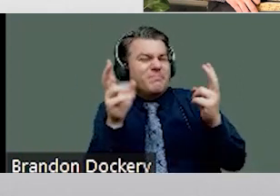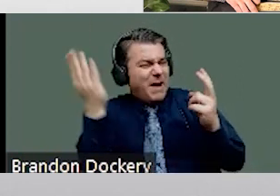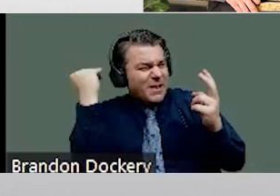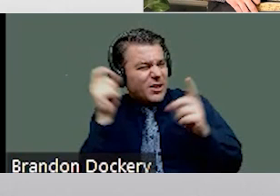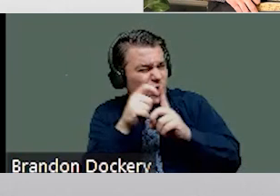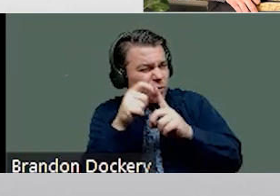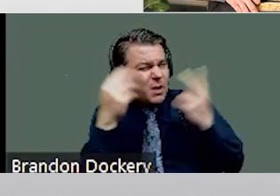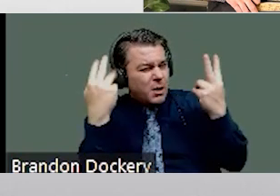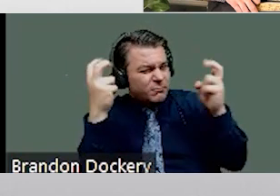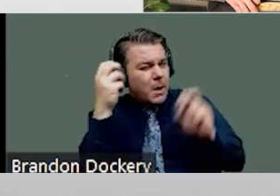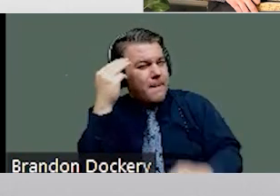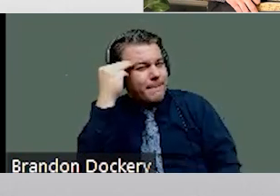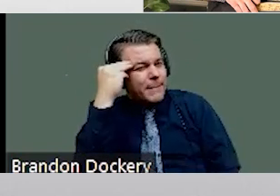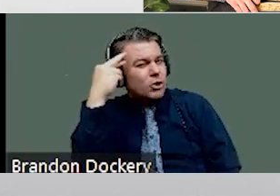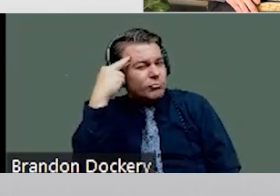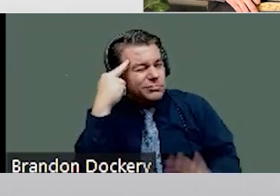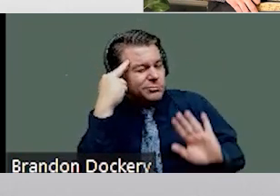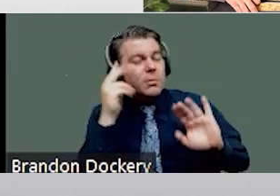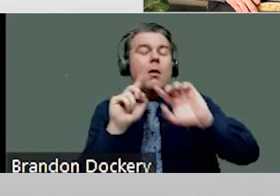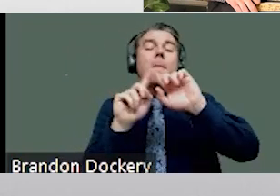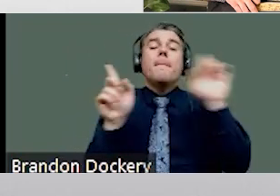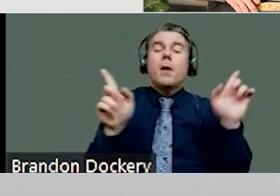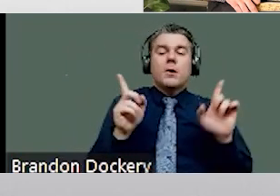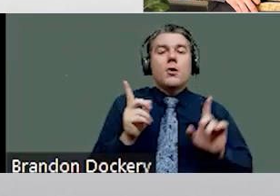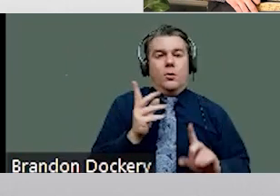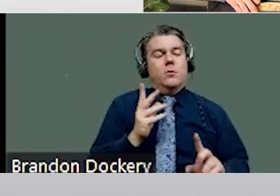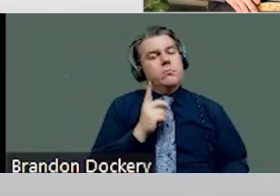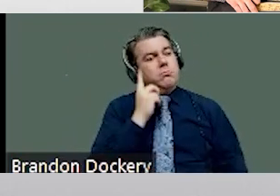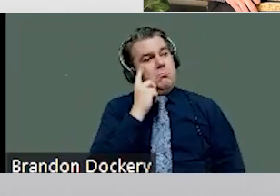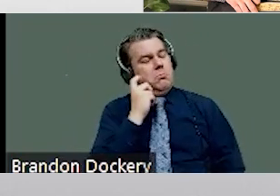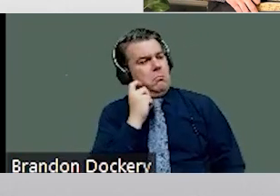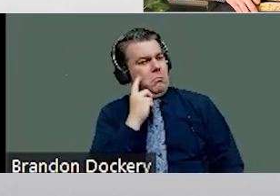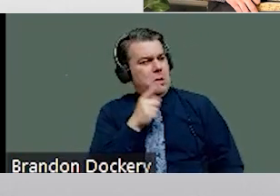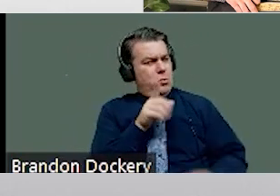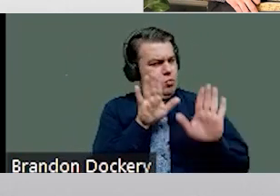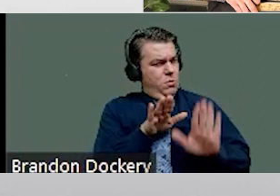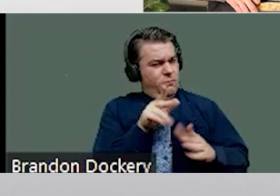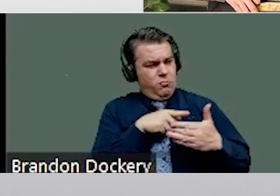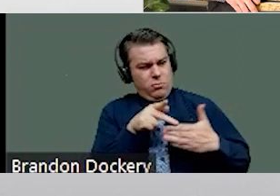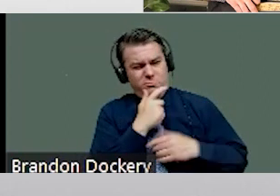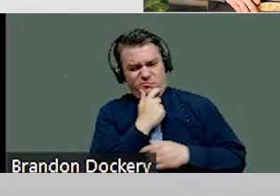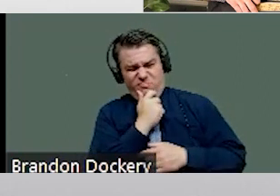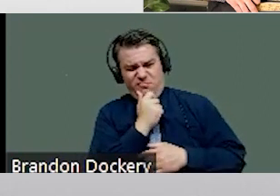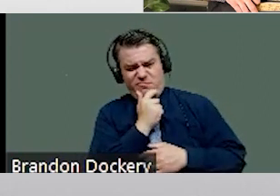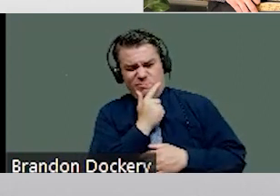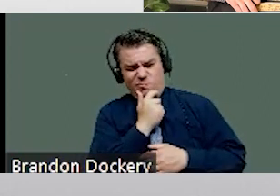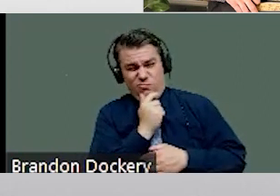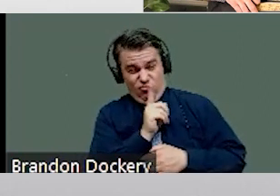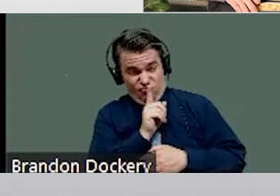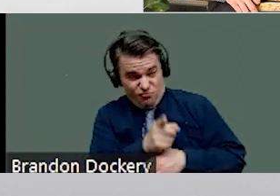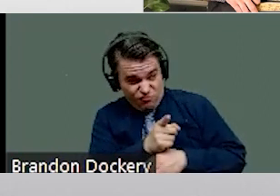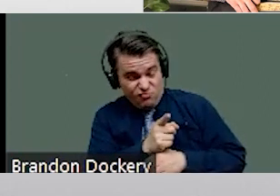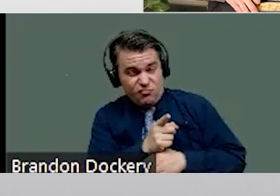retardation. And she was suspicious of how wonderful this program was